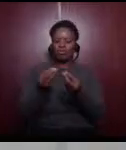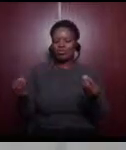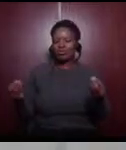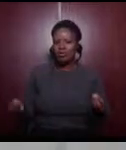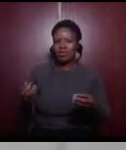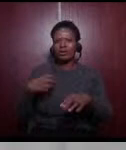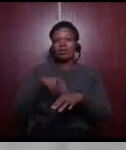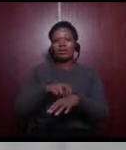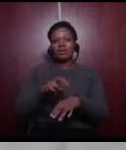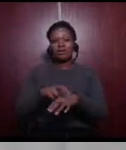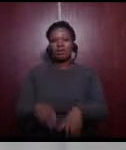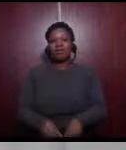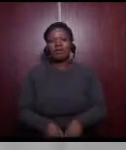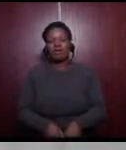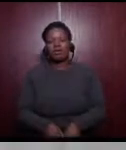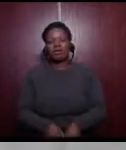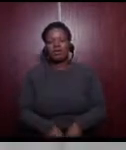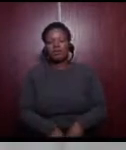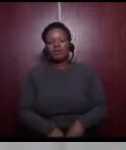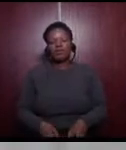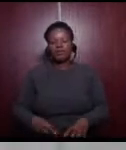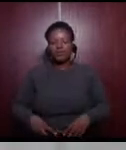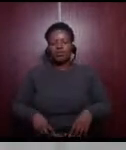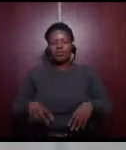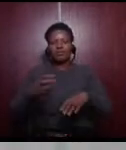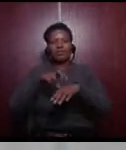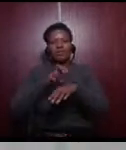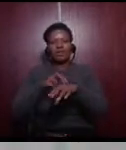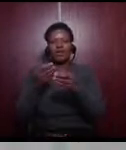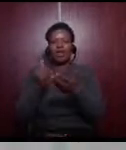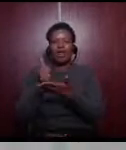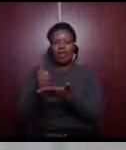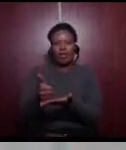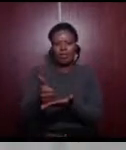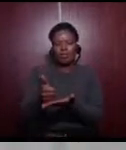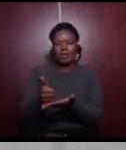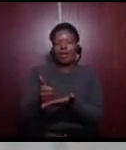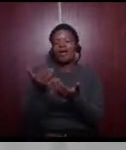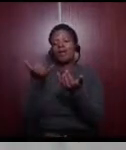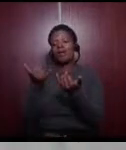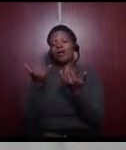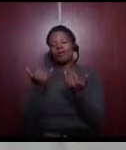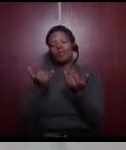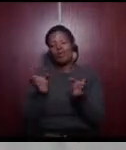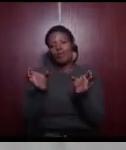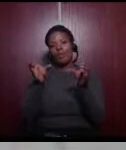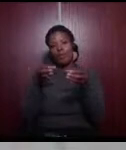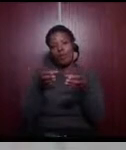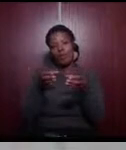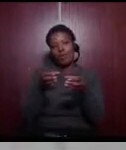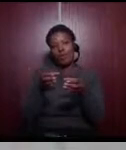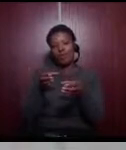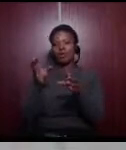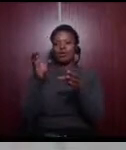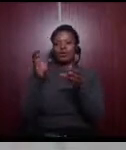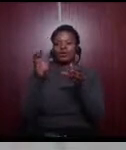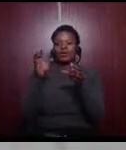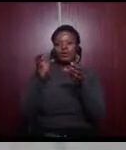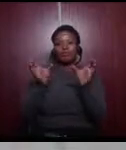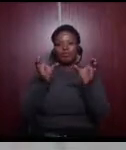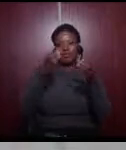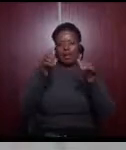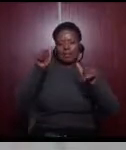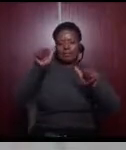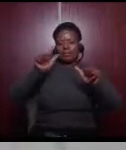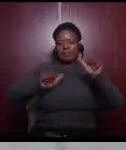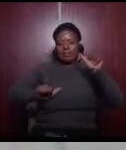badinga usizo. So then those, once the board, let's say for example, is conduct an assessment or is call